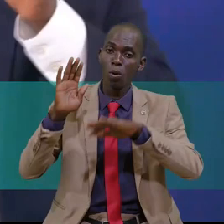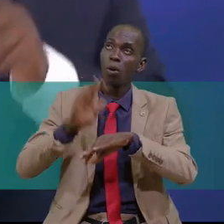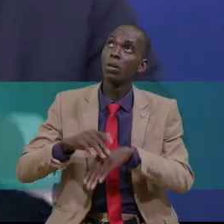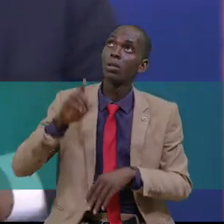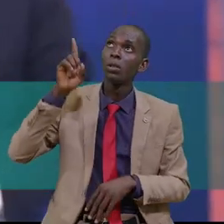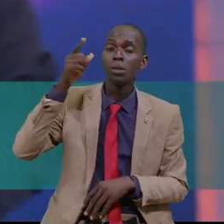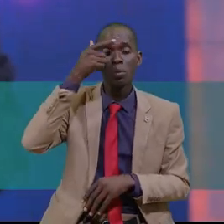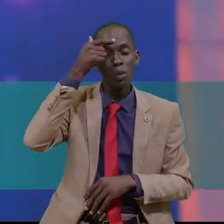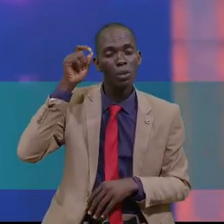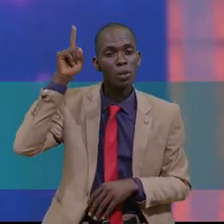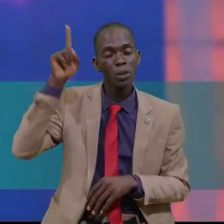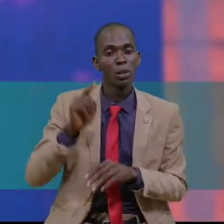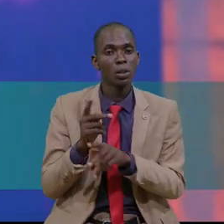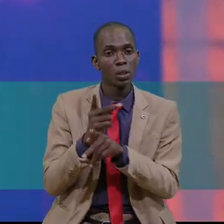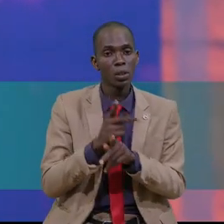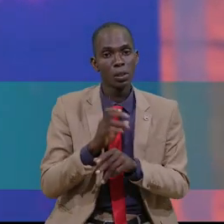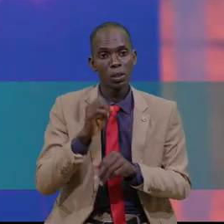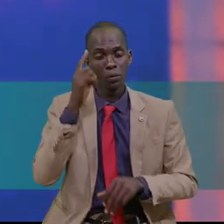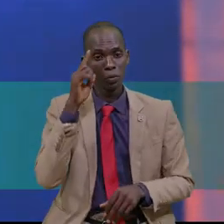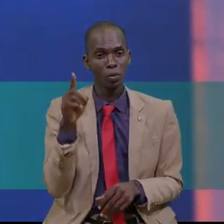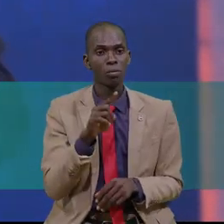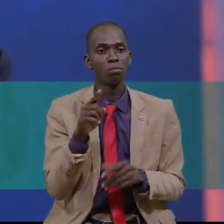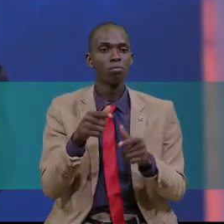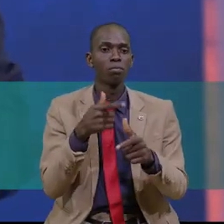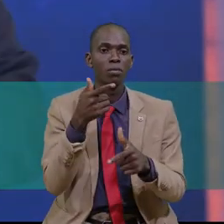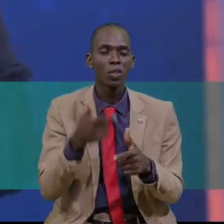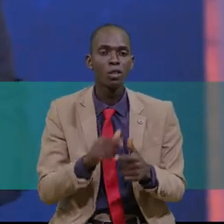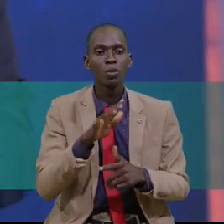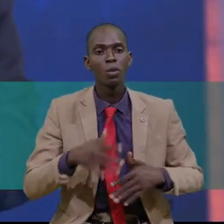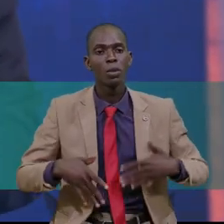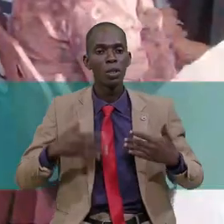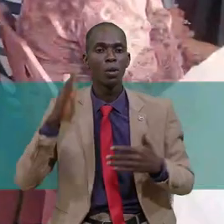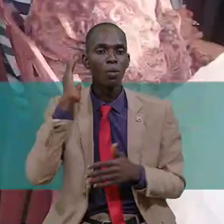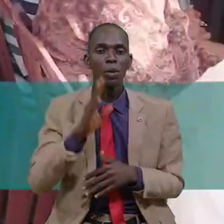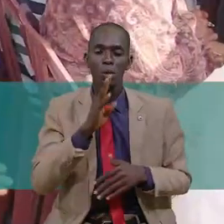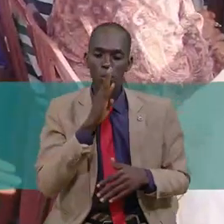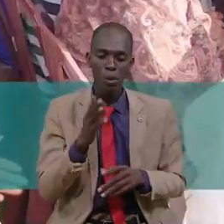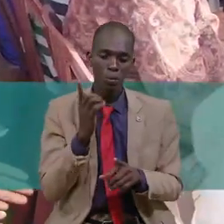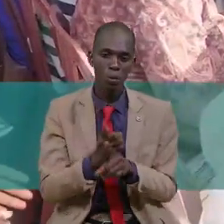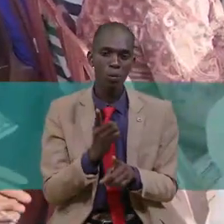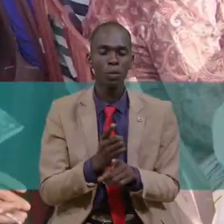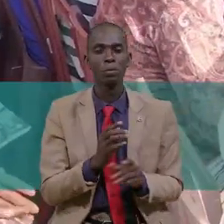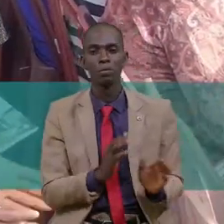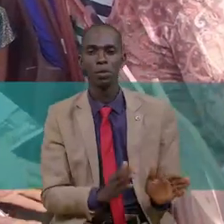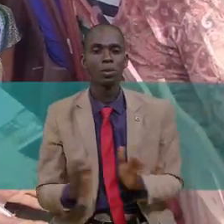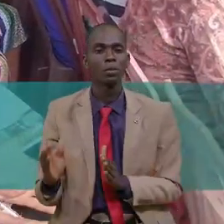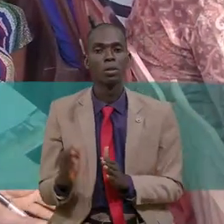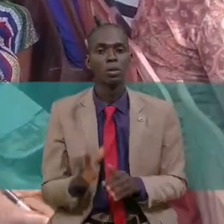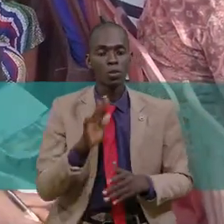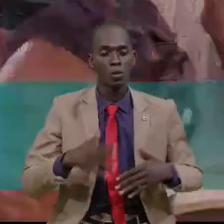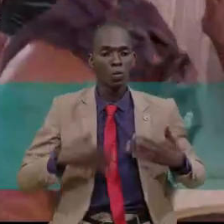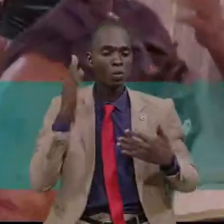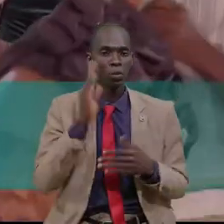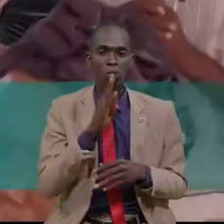he careth for you, then your life will be orderly. Your family will be